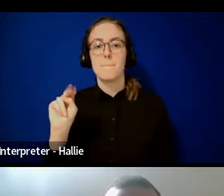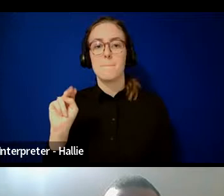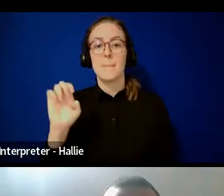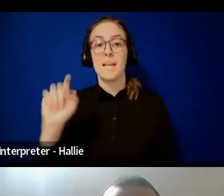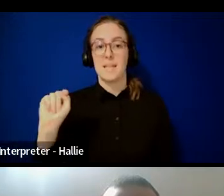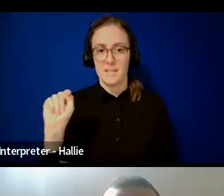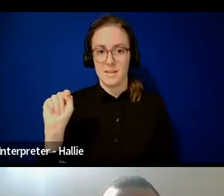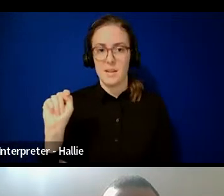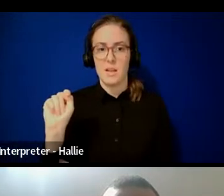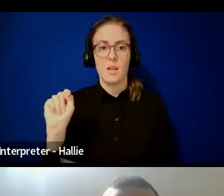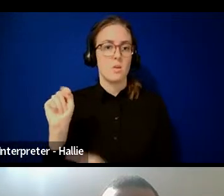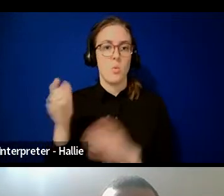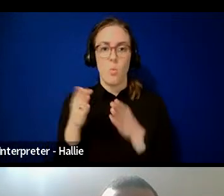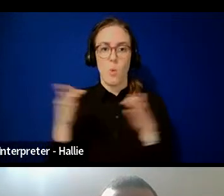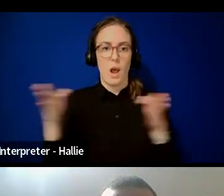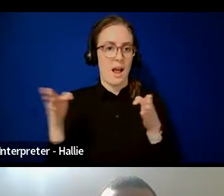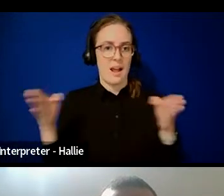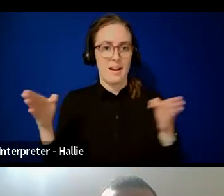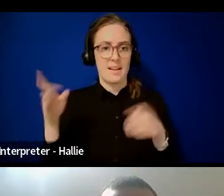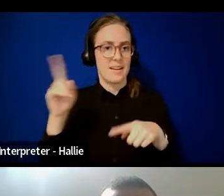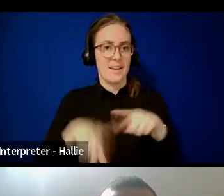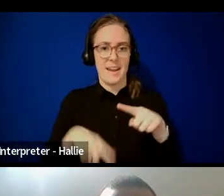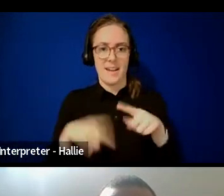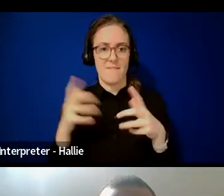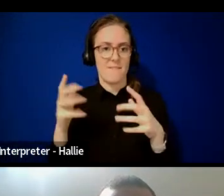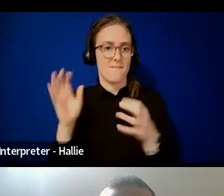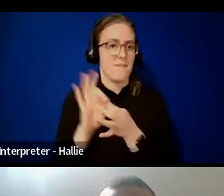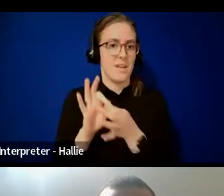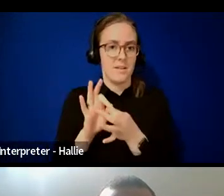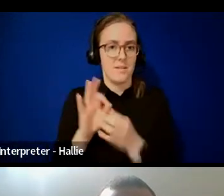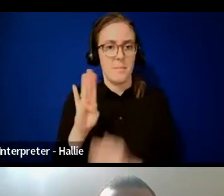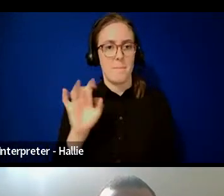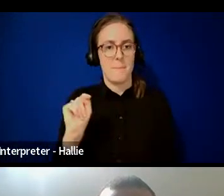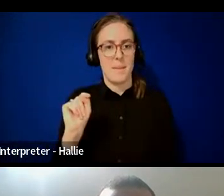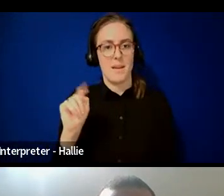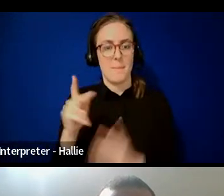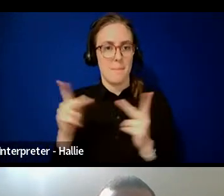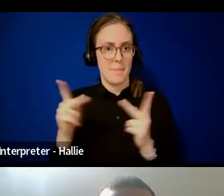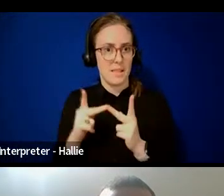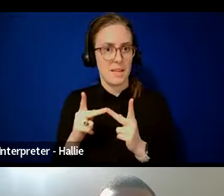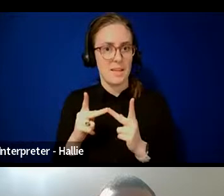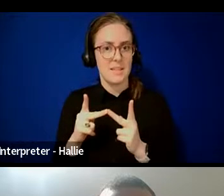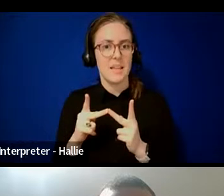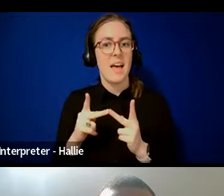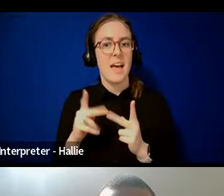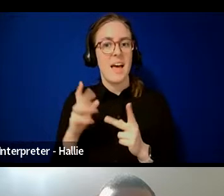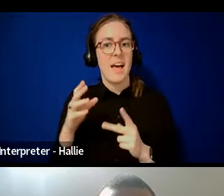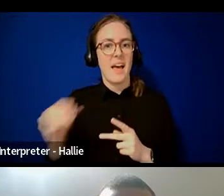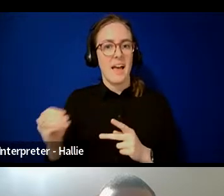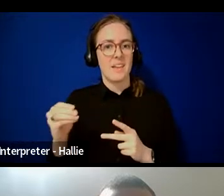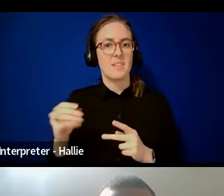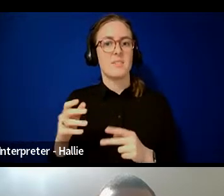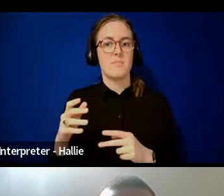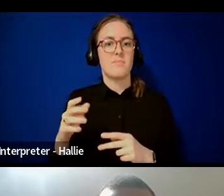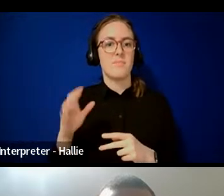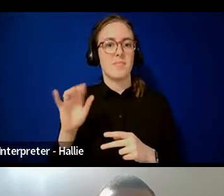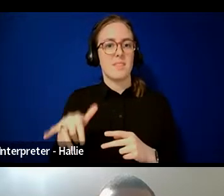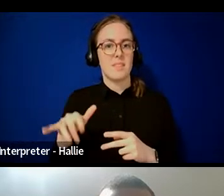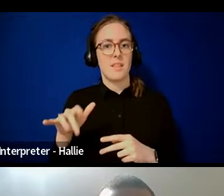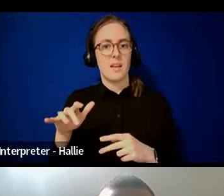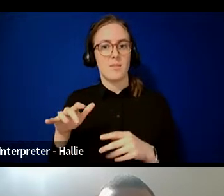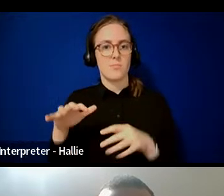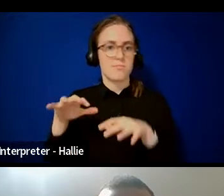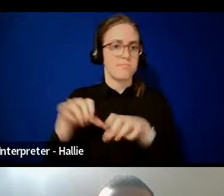Place. It makes driving down the street precarious. It also takes up much needed parking spaces from the residents while shining lights into